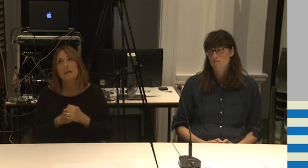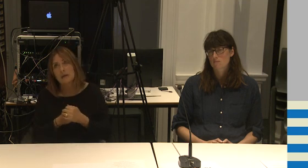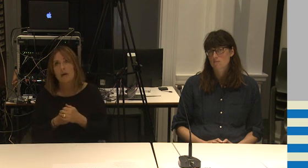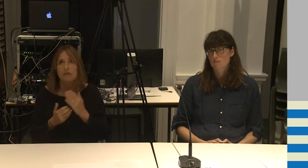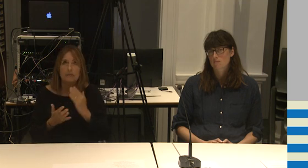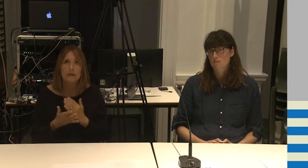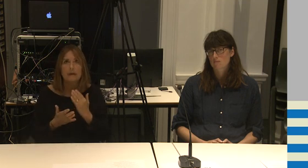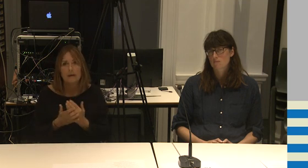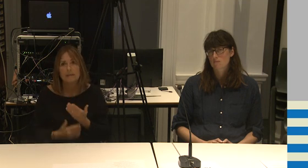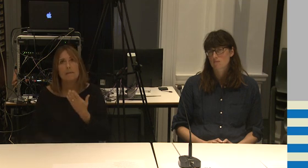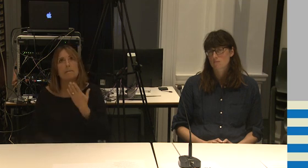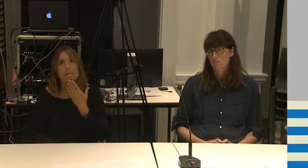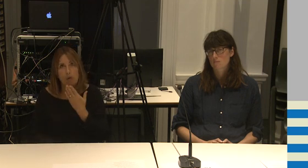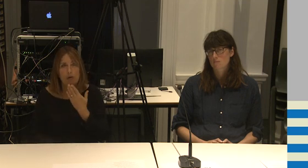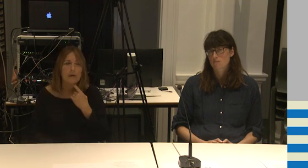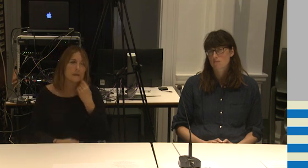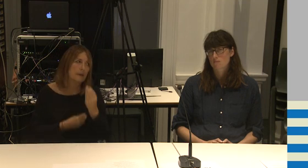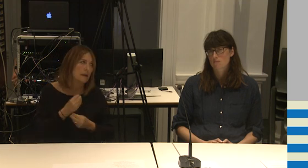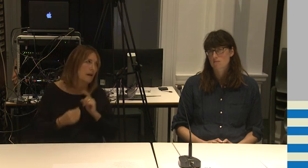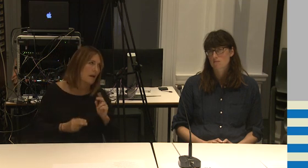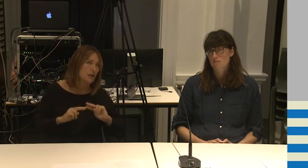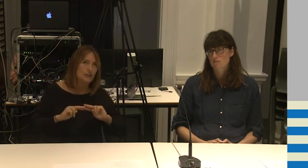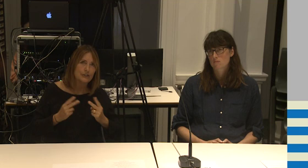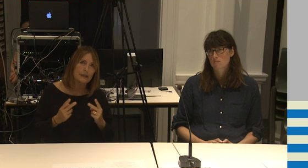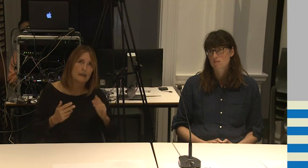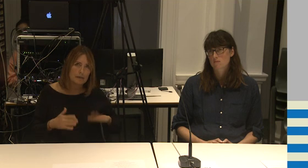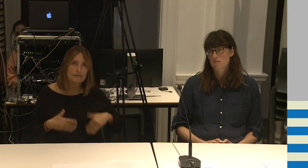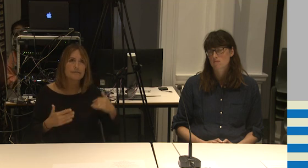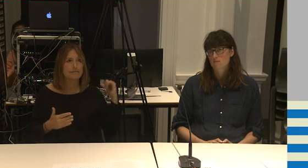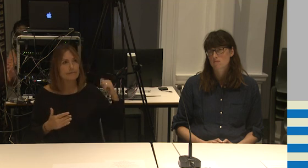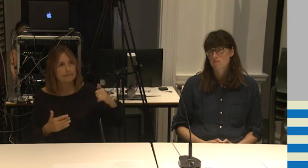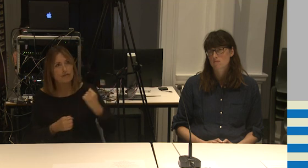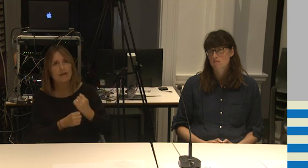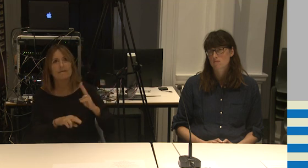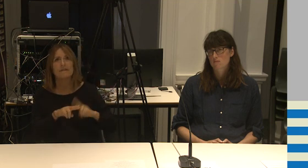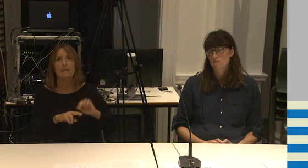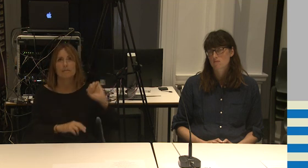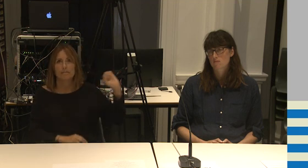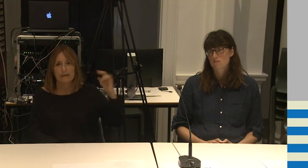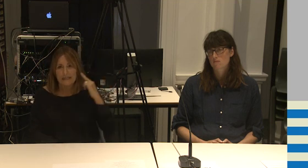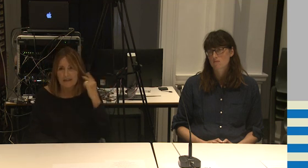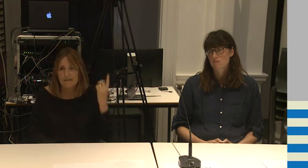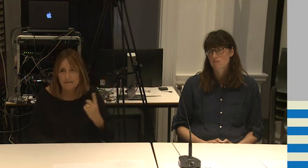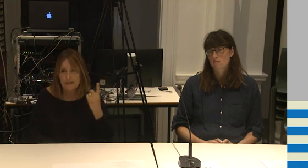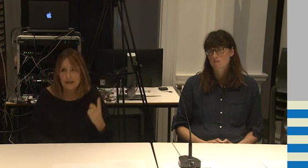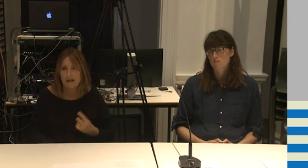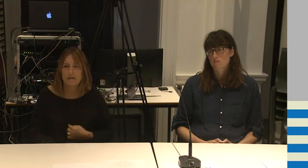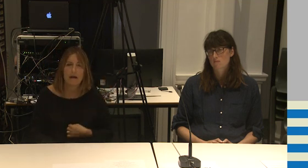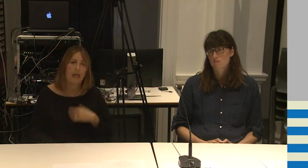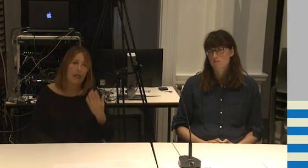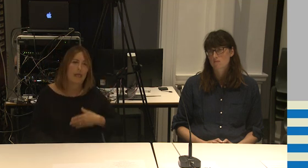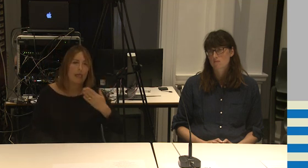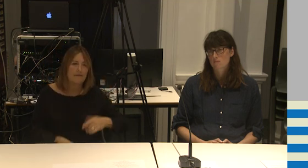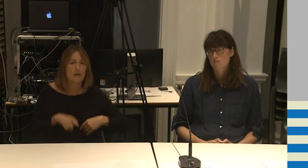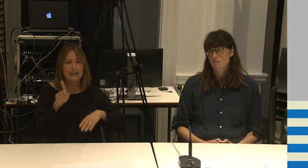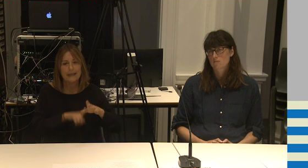so bored explaining that it's a genetical inheritance from my granddad who was also deaf. So instead of saying that, because I've been saying that for years and